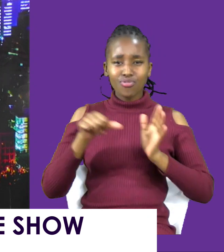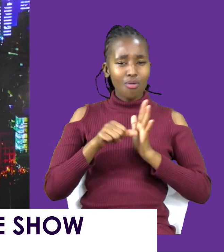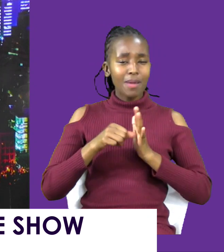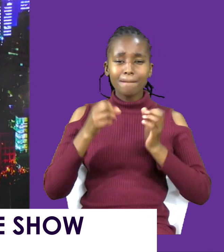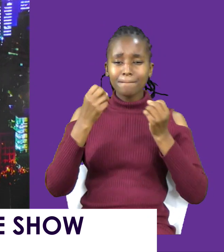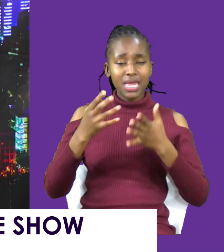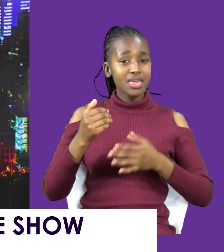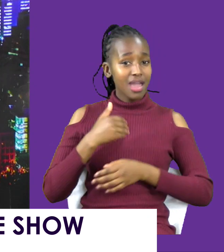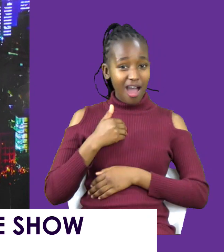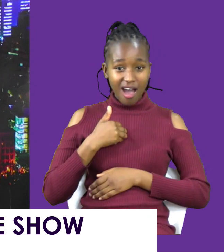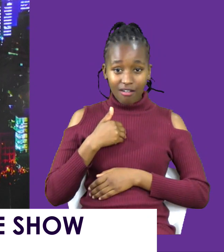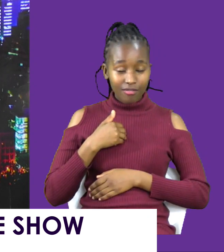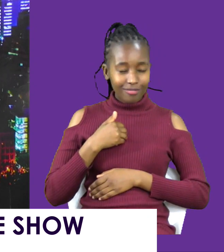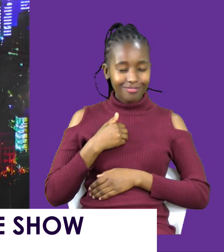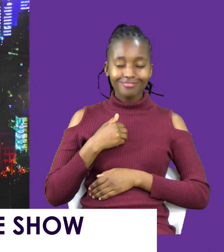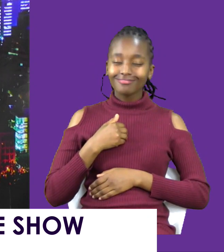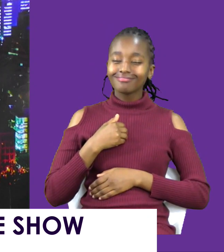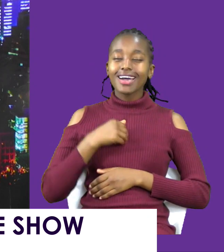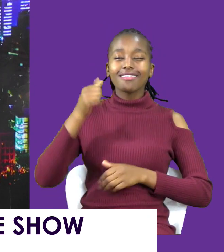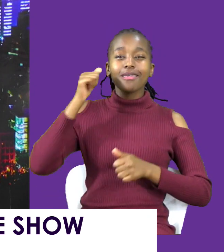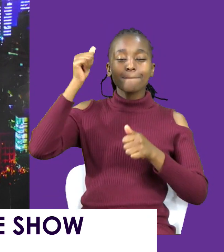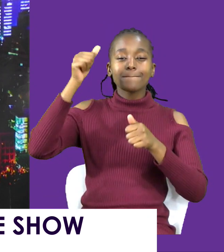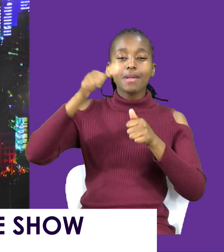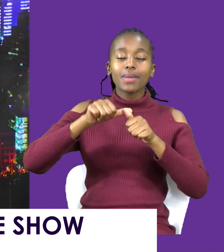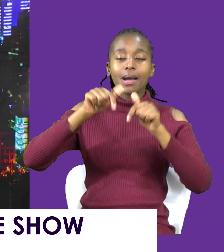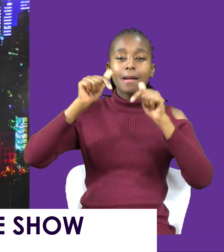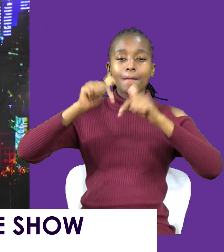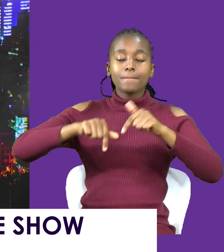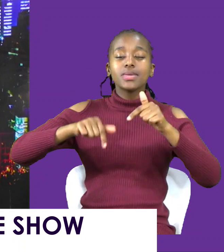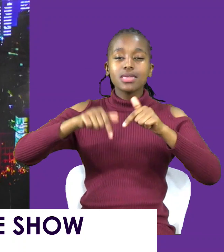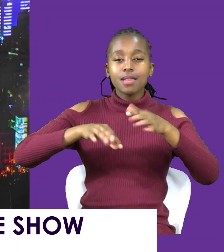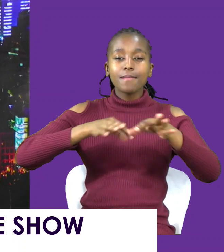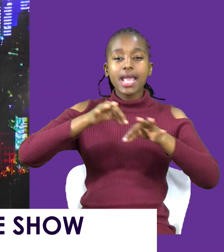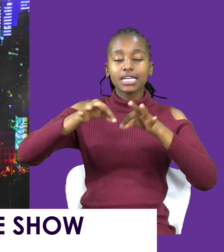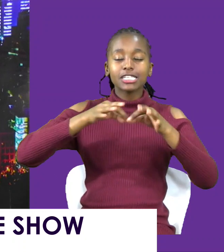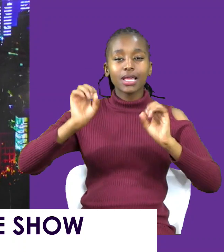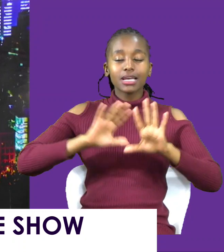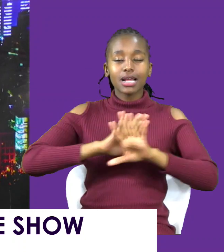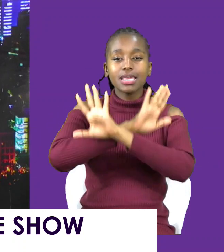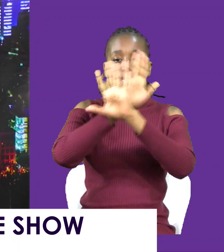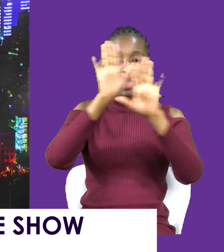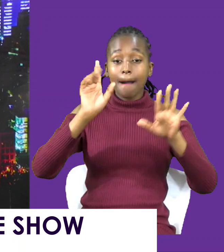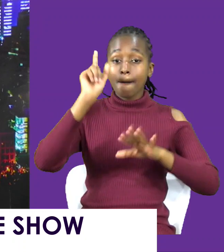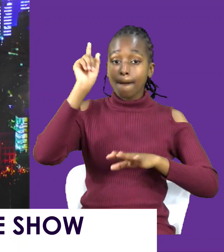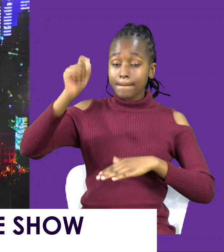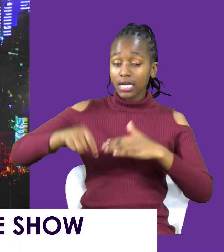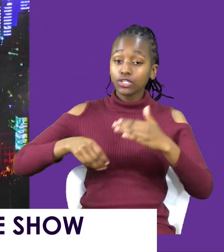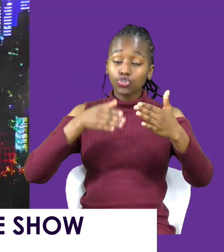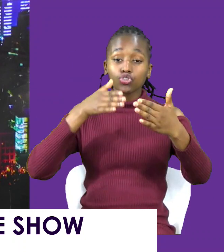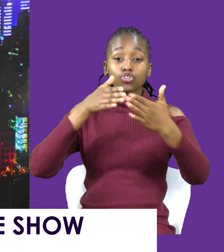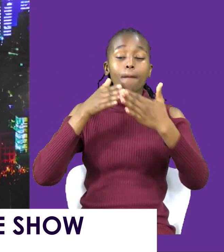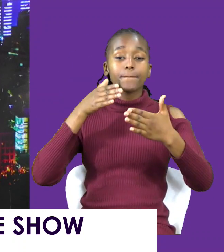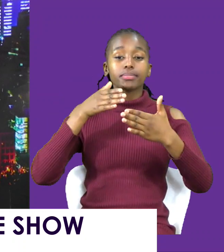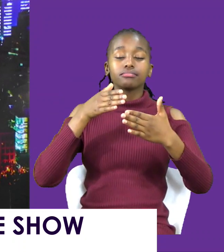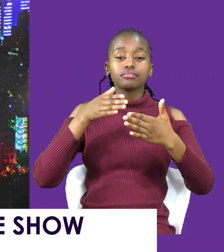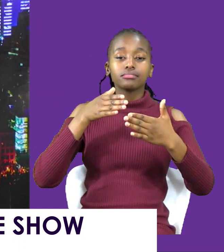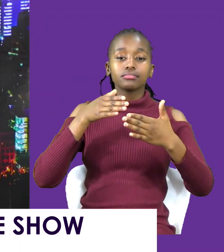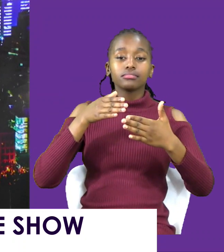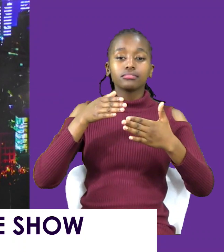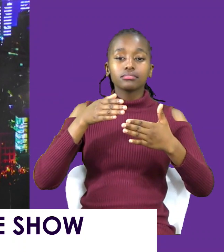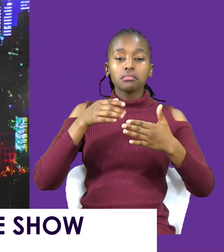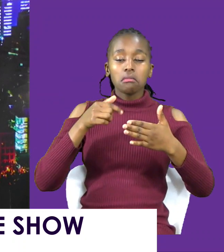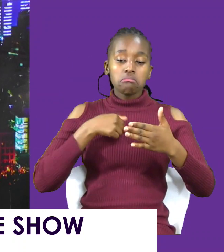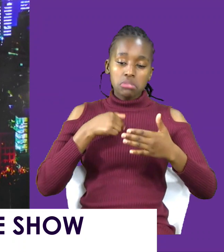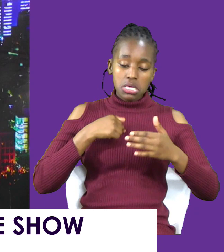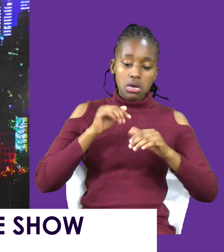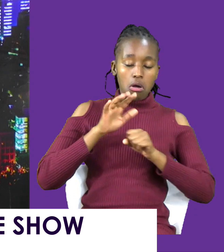from the Treasures of Life show, I've helped you demystify it. Overcome inferiority complex. You are superior. Don't